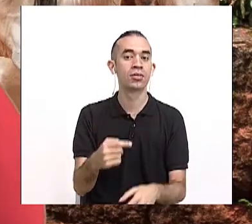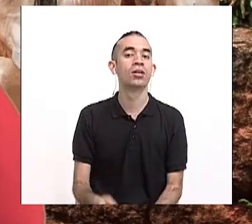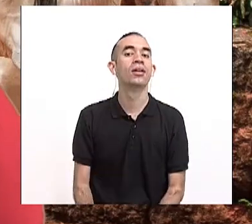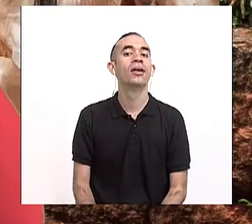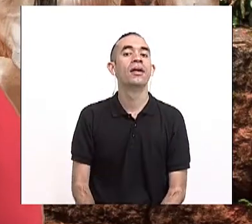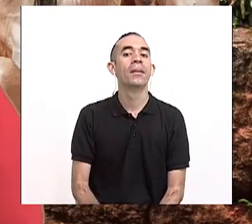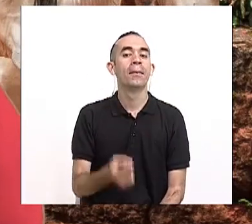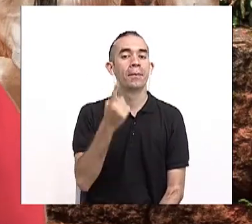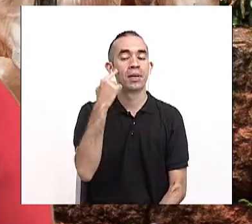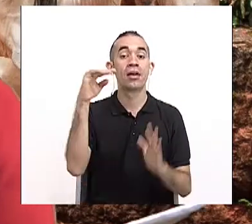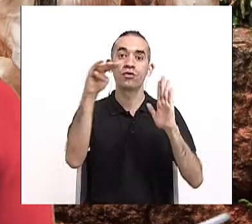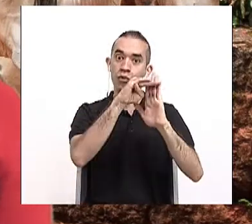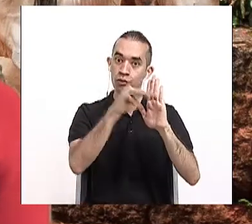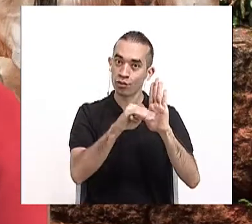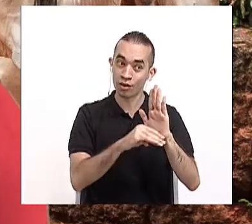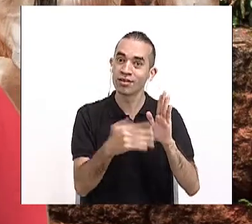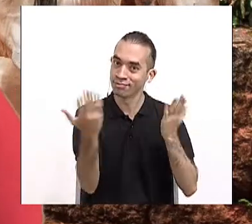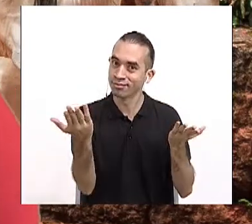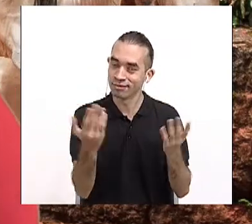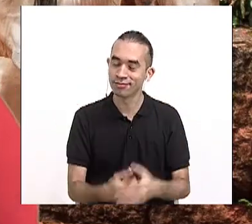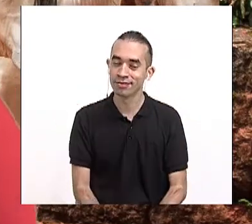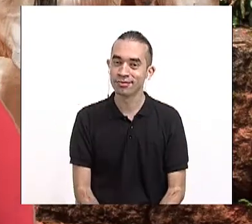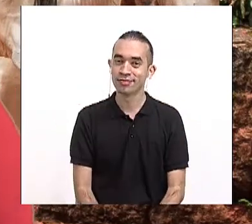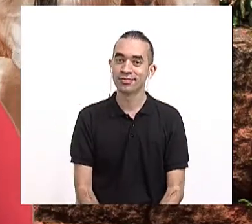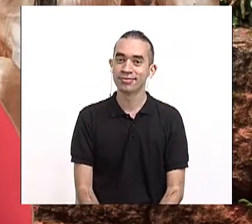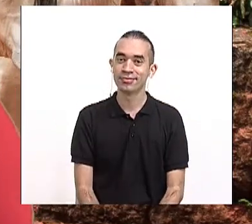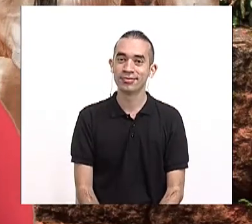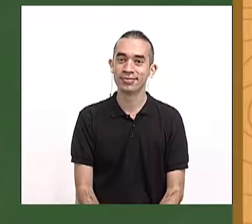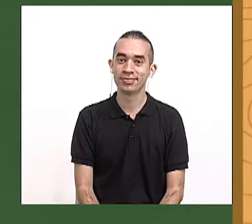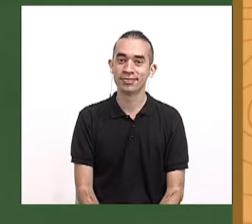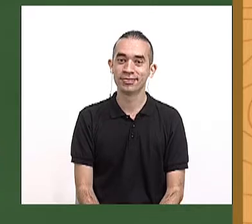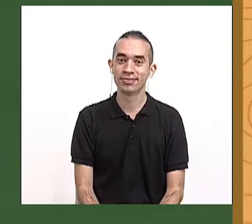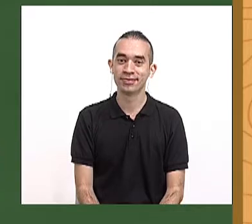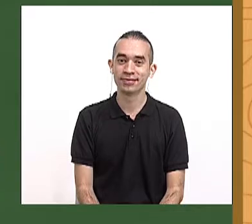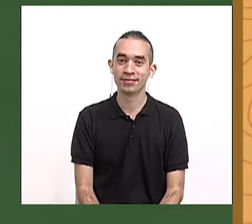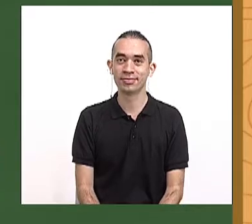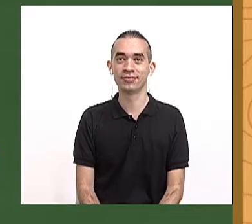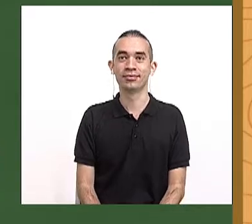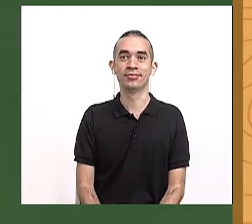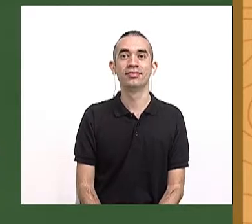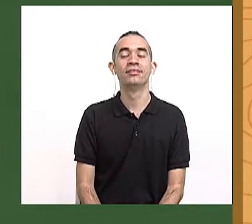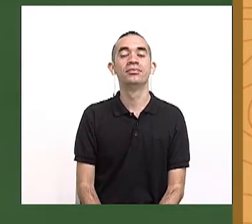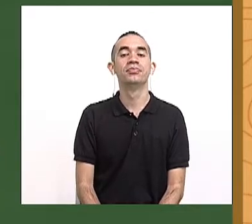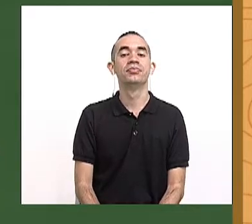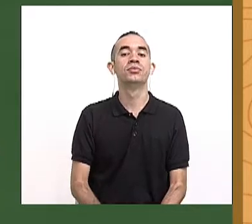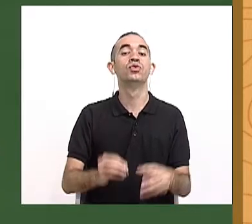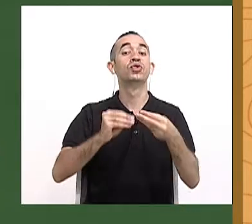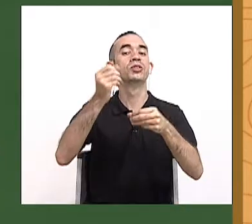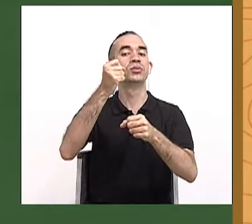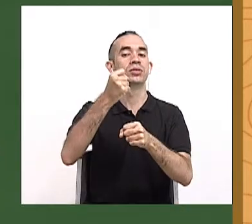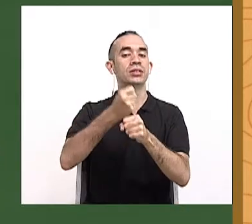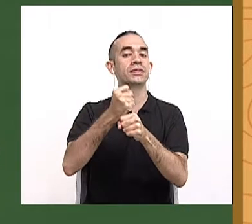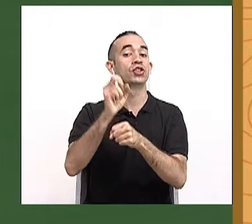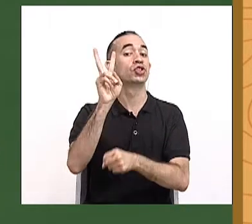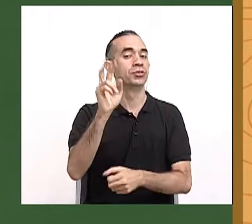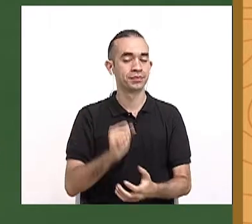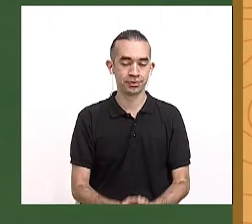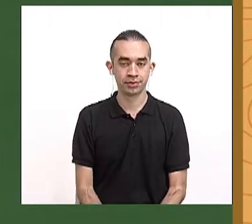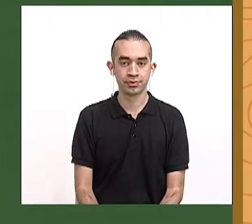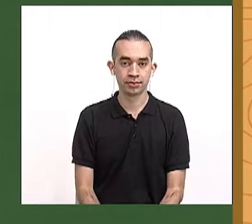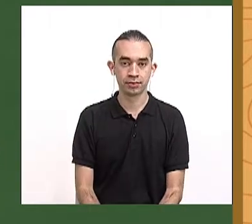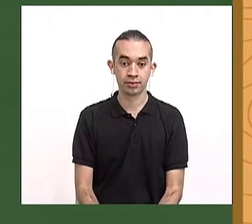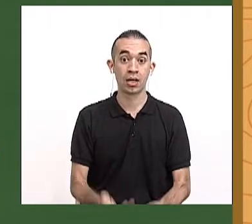Okay, now you have to listen for everything, right? Pay attention to every single detail. And it's time to watch the video for the